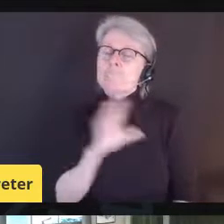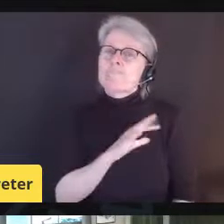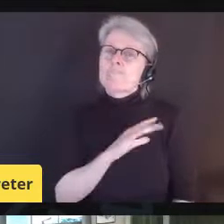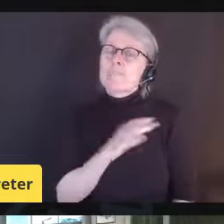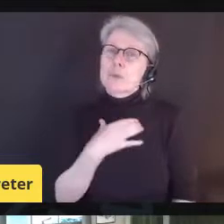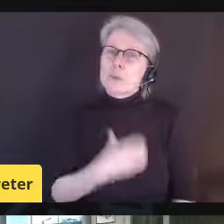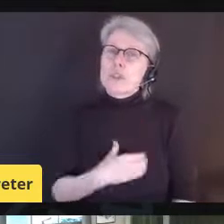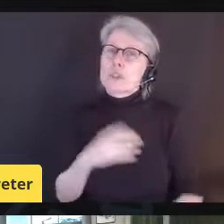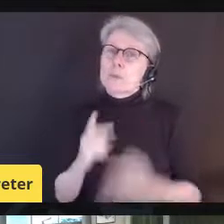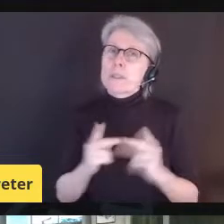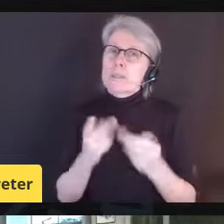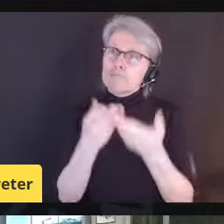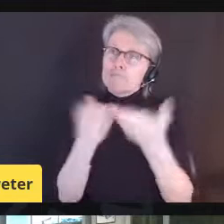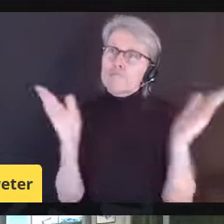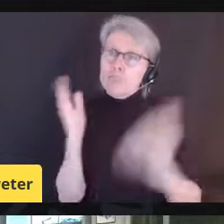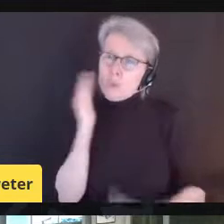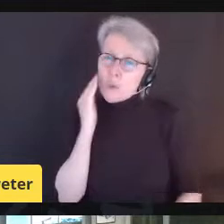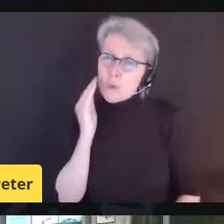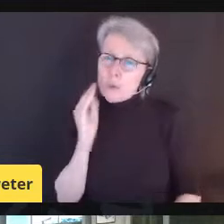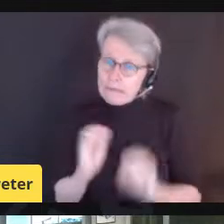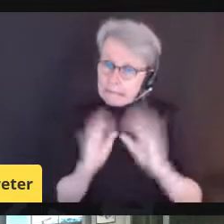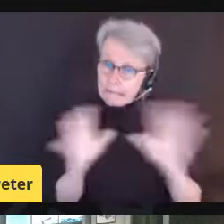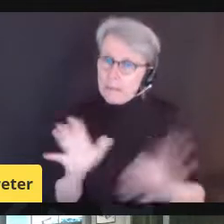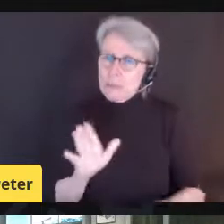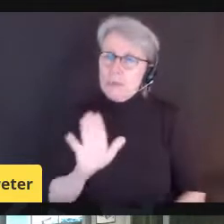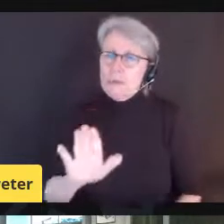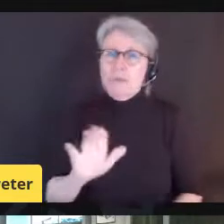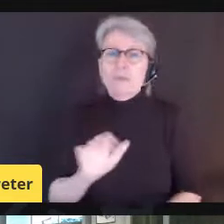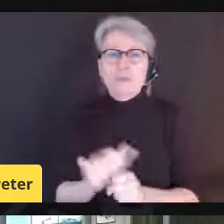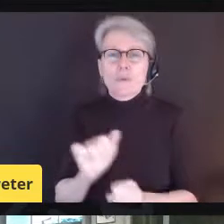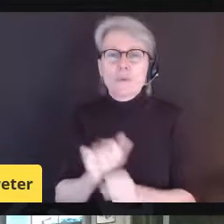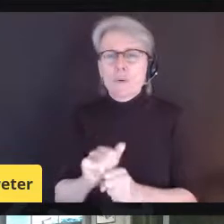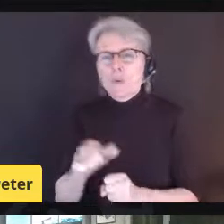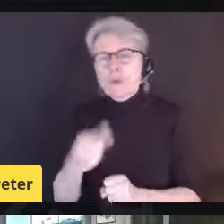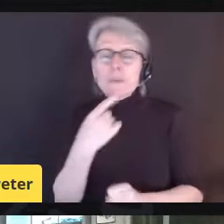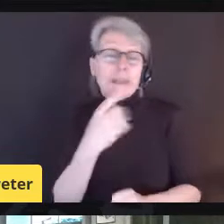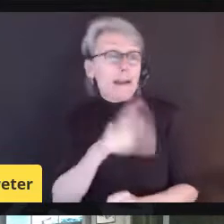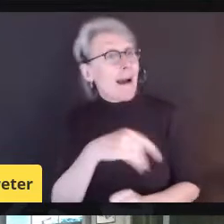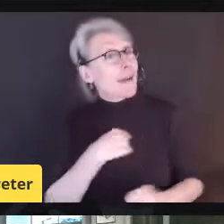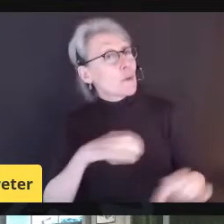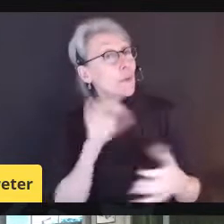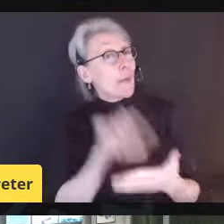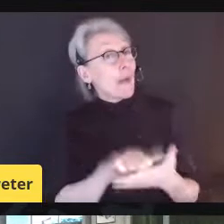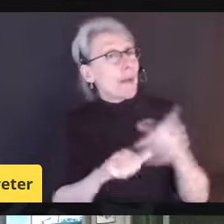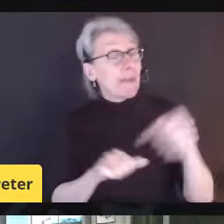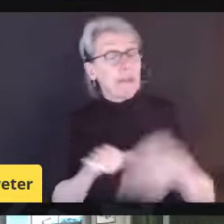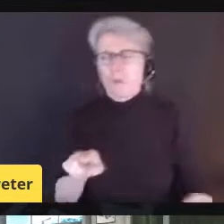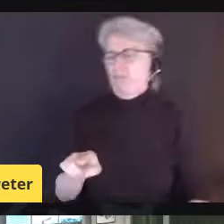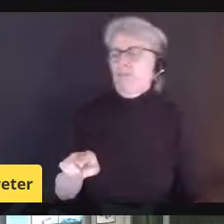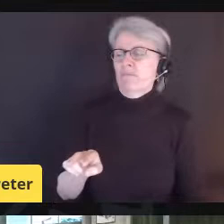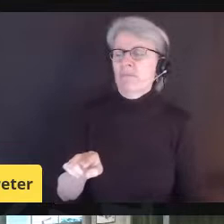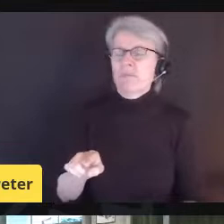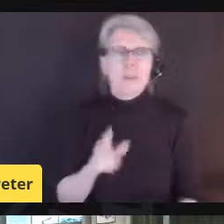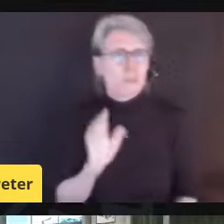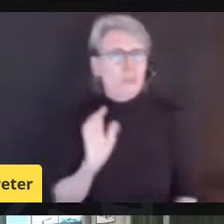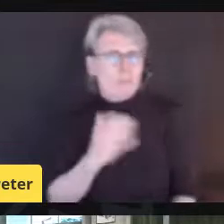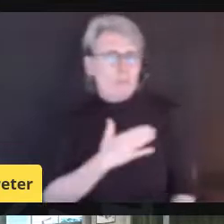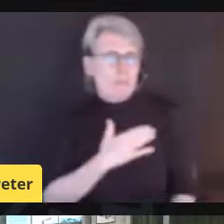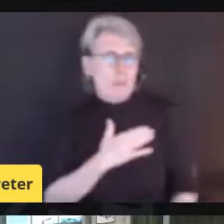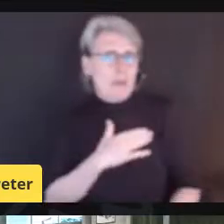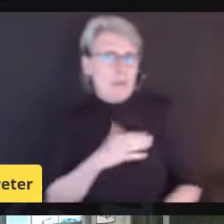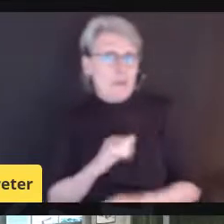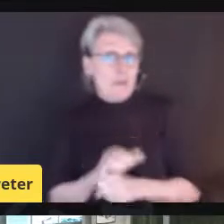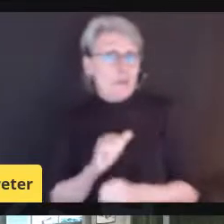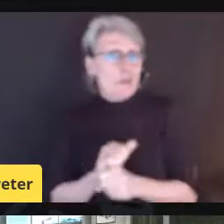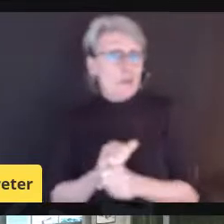people knew about, kind of maybe when you tell them what you do? That it exists.